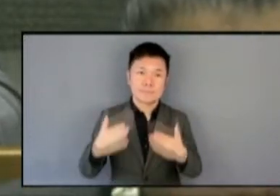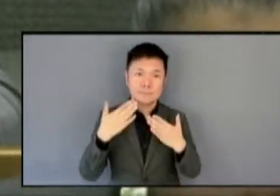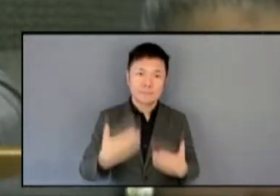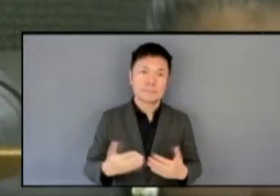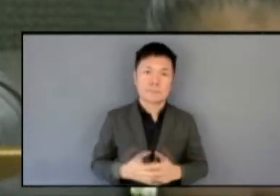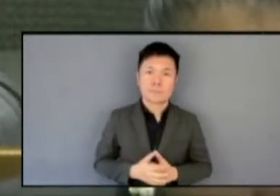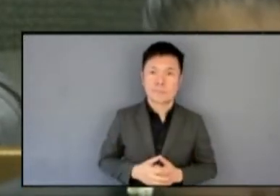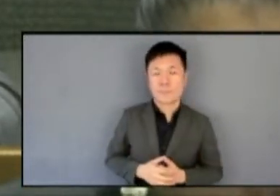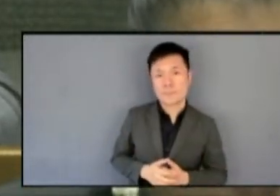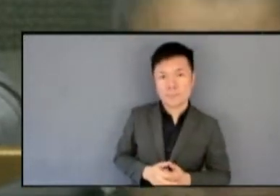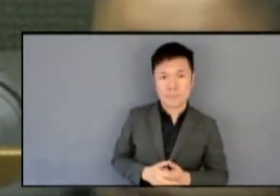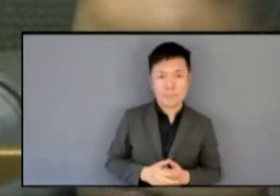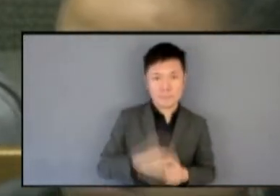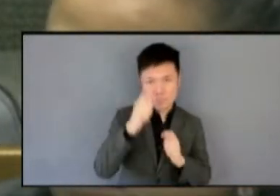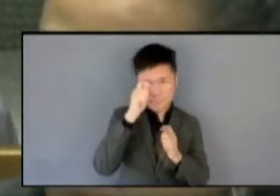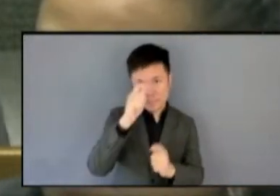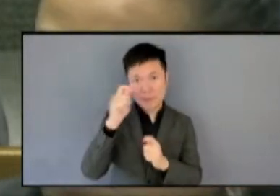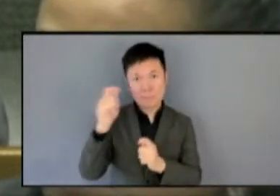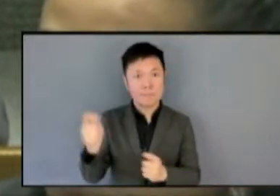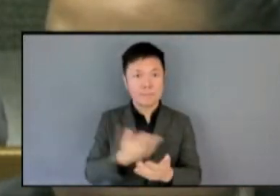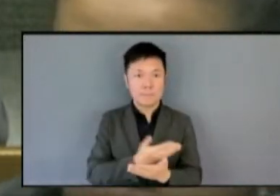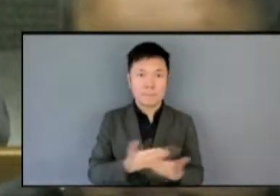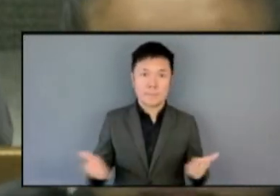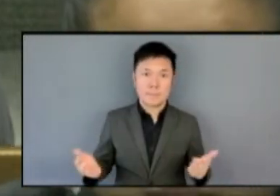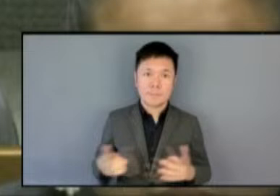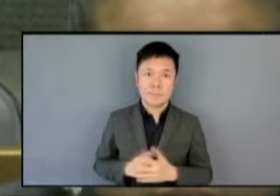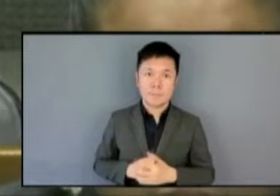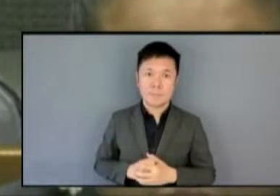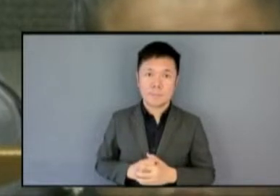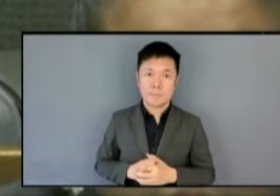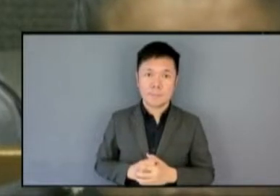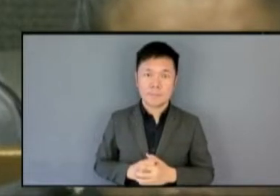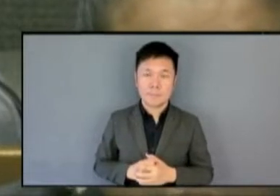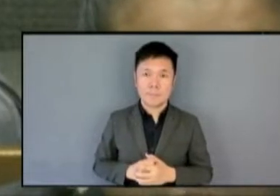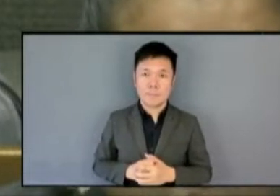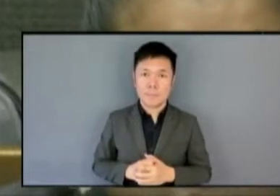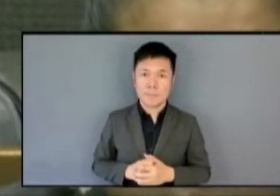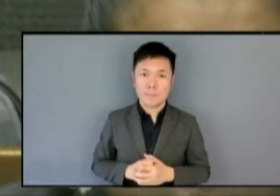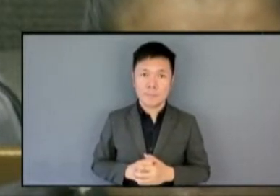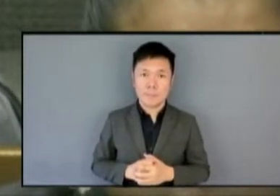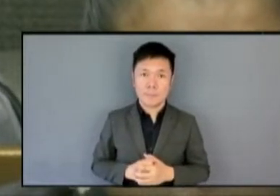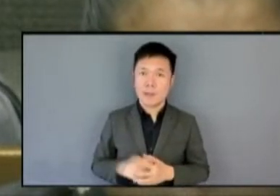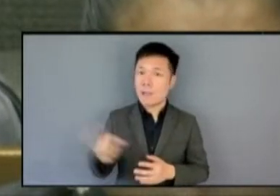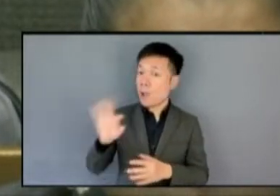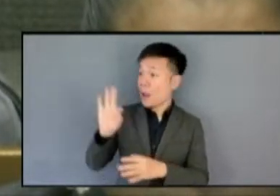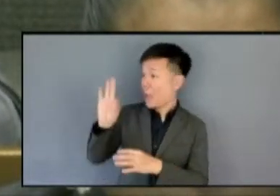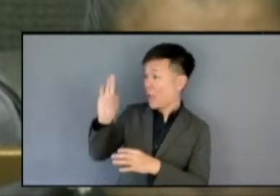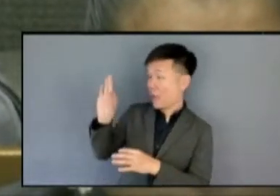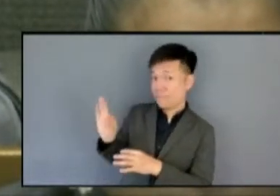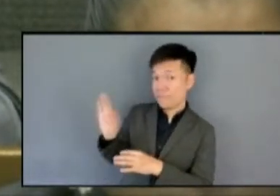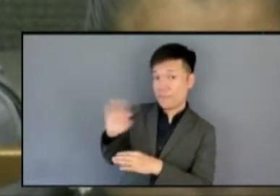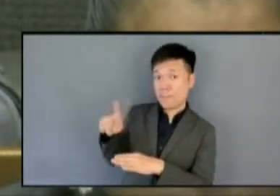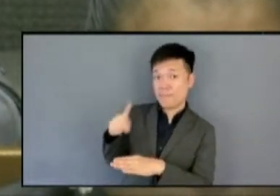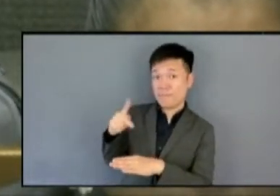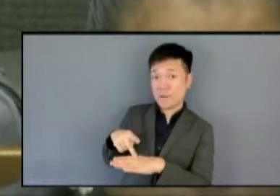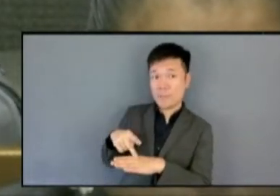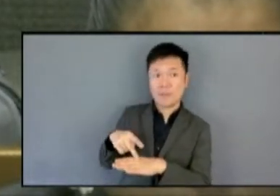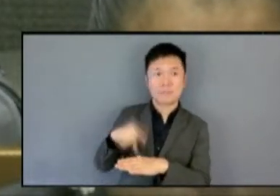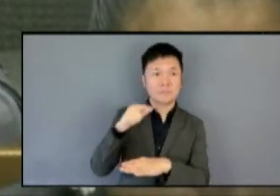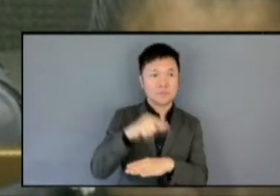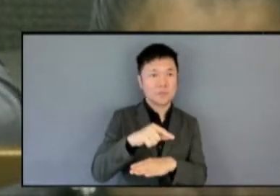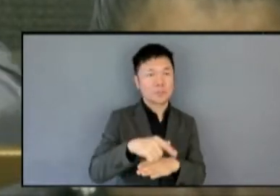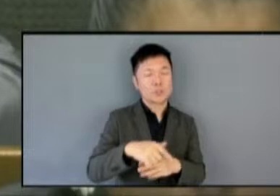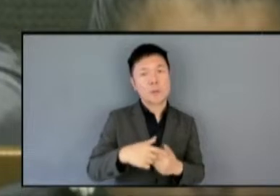panelists, distinguished delegates, ladies and gentlemen, and also in response to the Philippine question on Madrid International Plan of Action